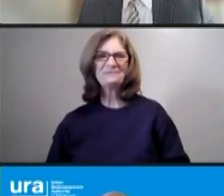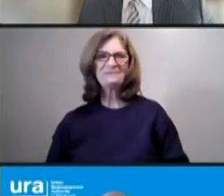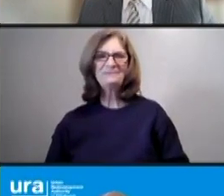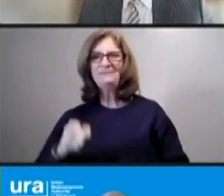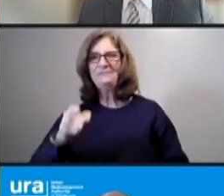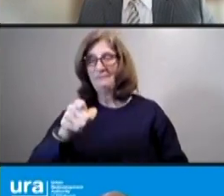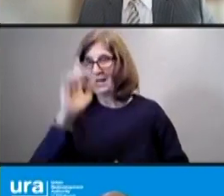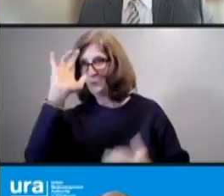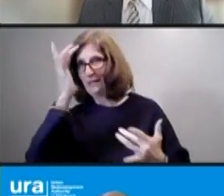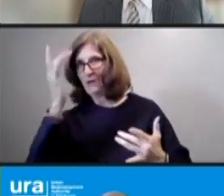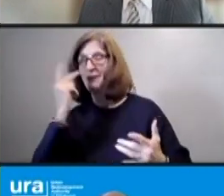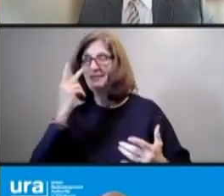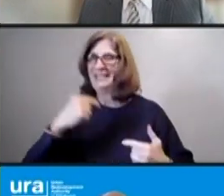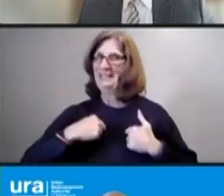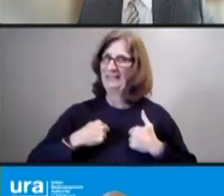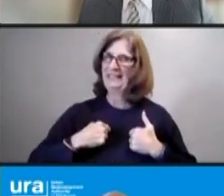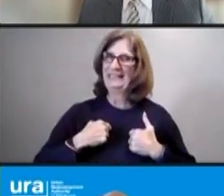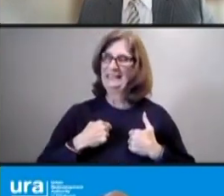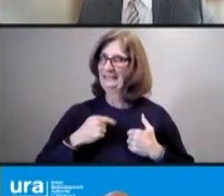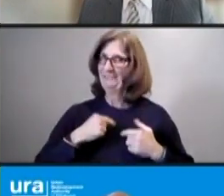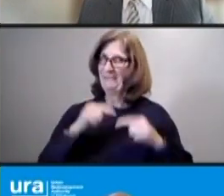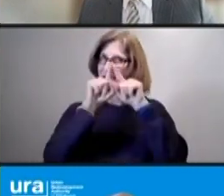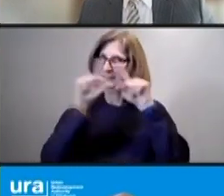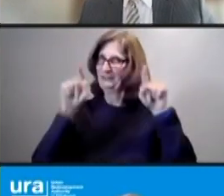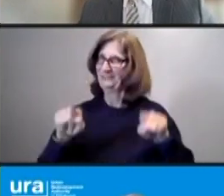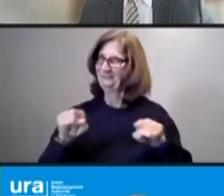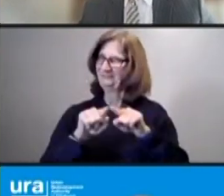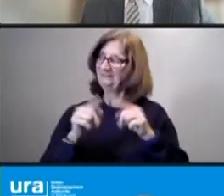me in my square.